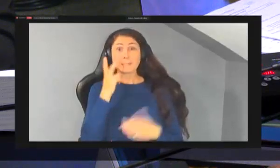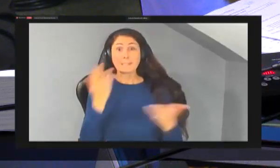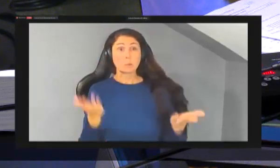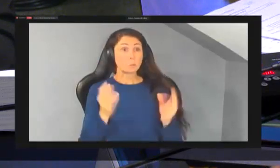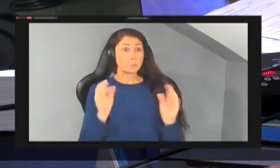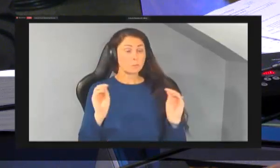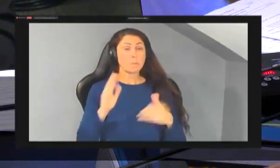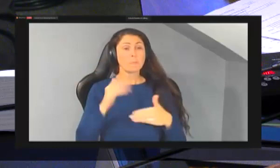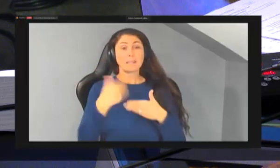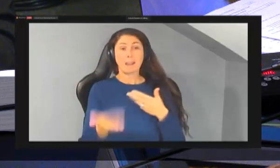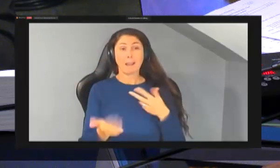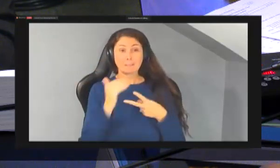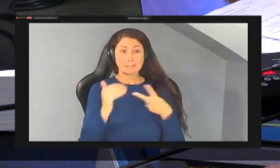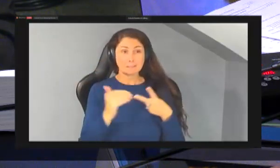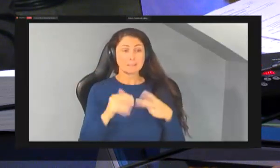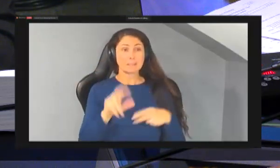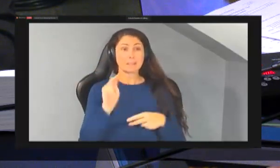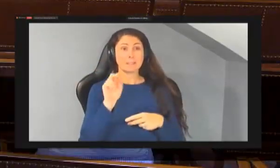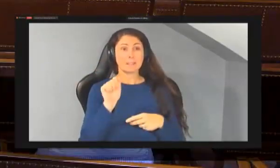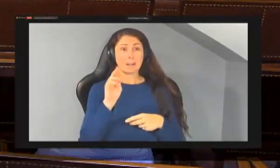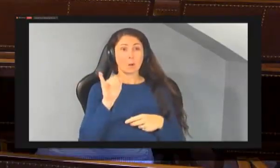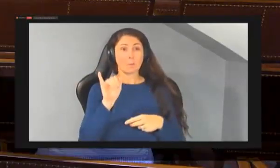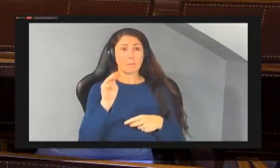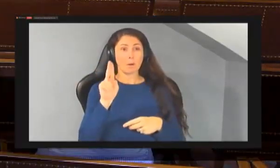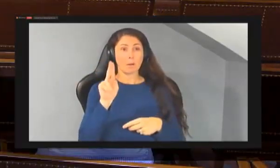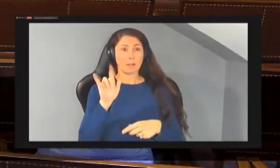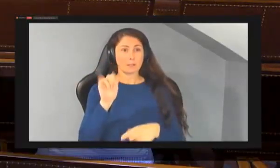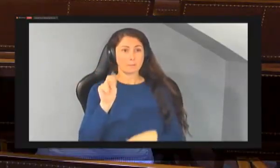next registered speaker is Naomi Mullen.